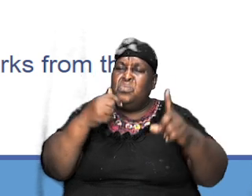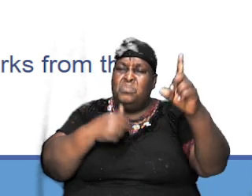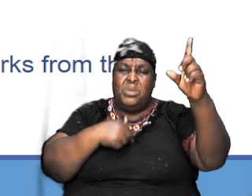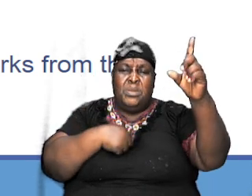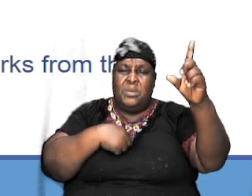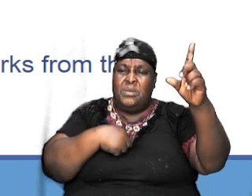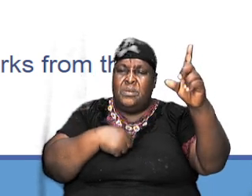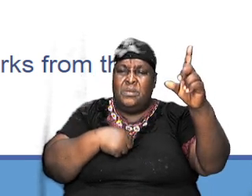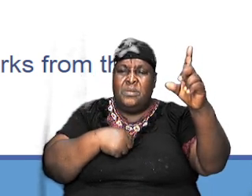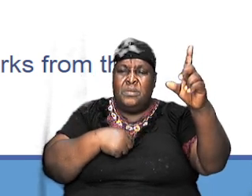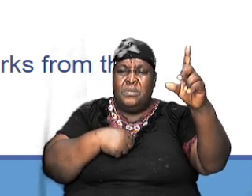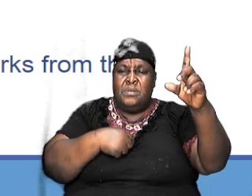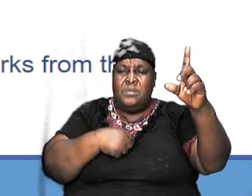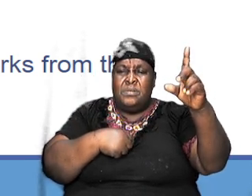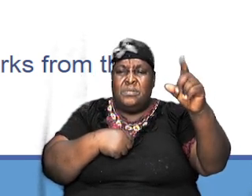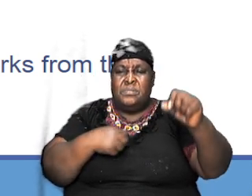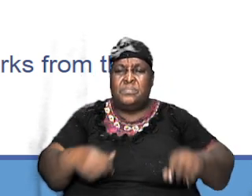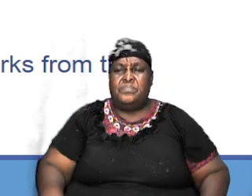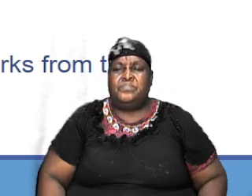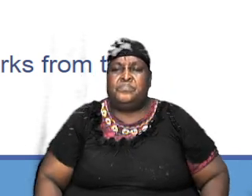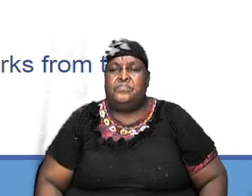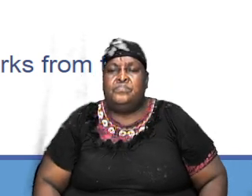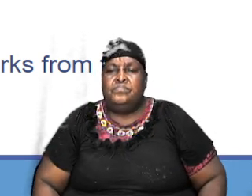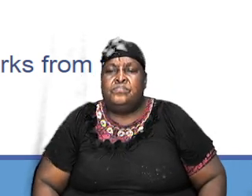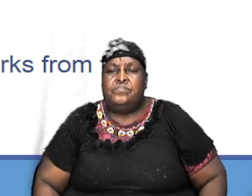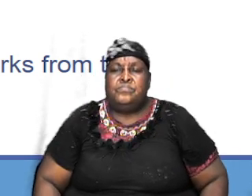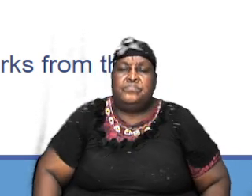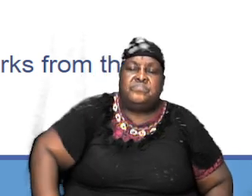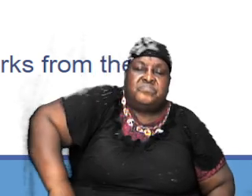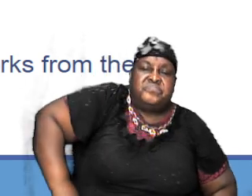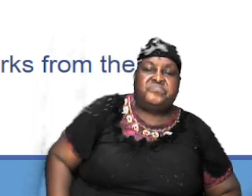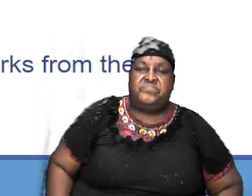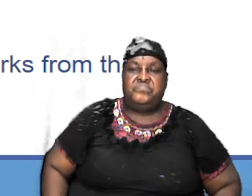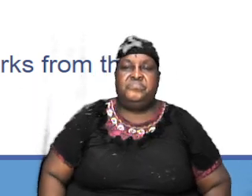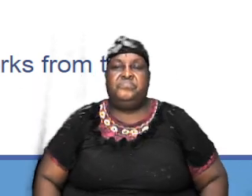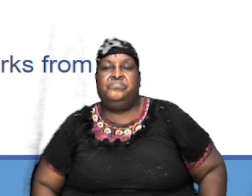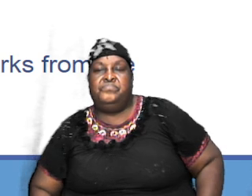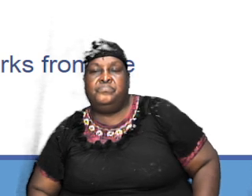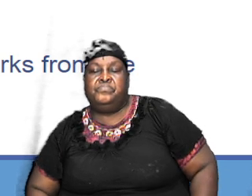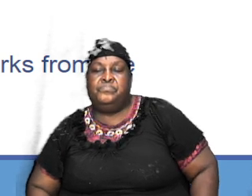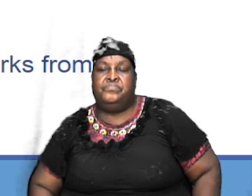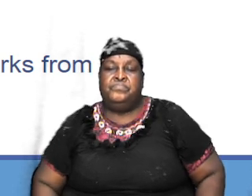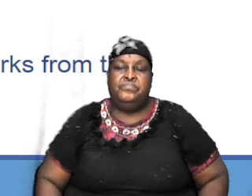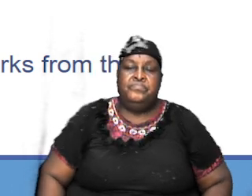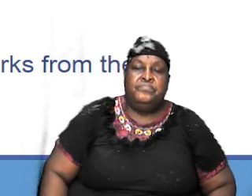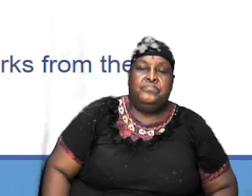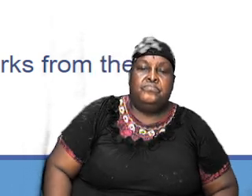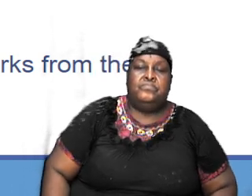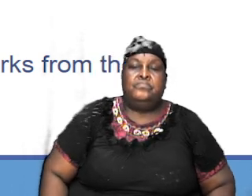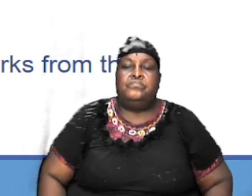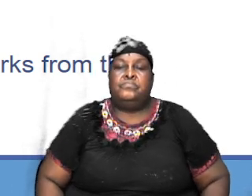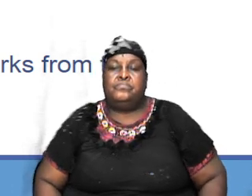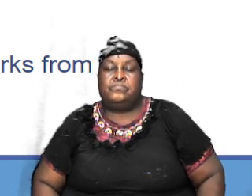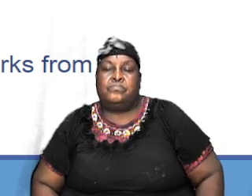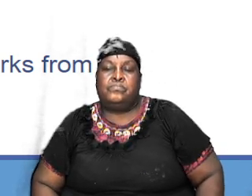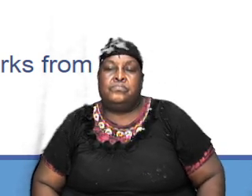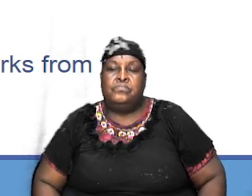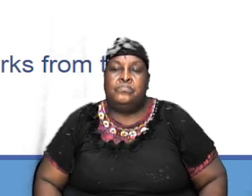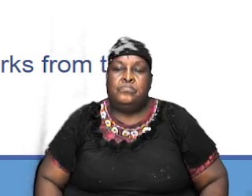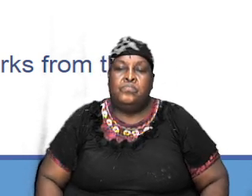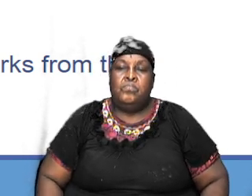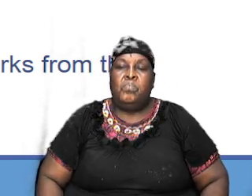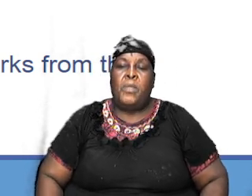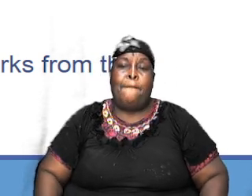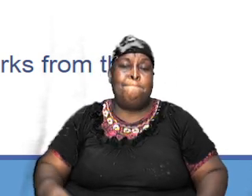said, let us look back at that part. Because this is the part that interests me the most. He